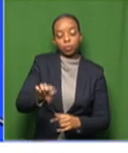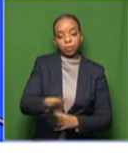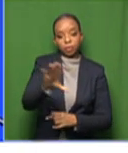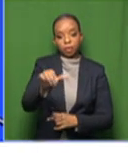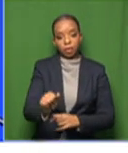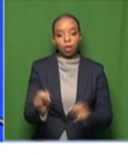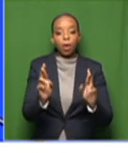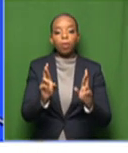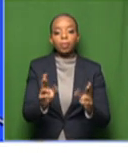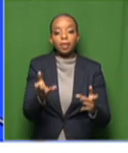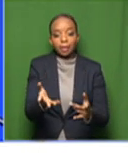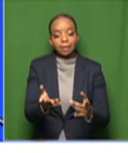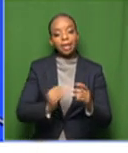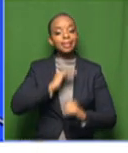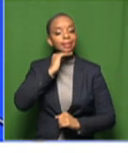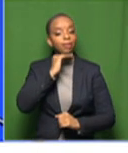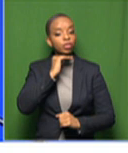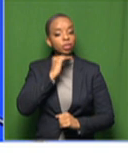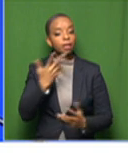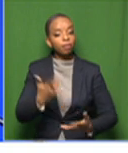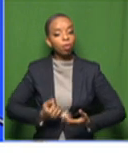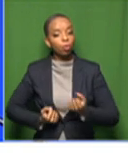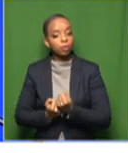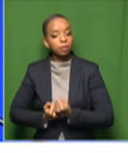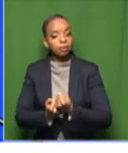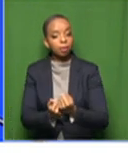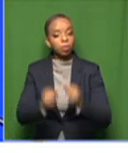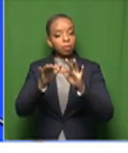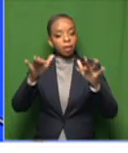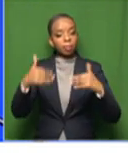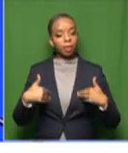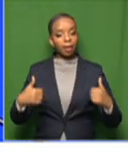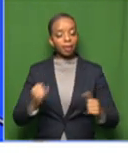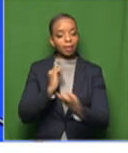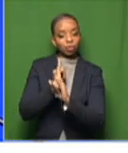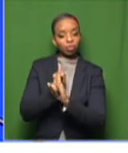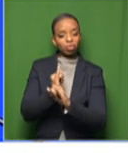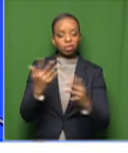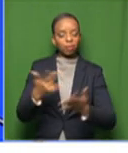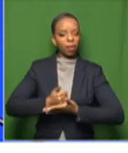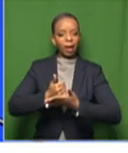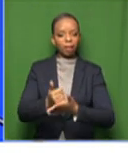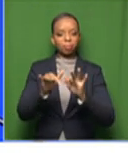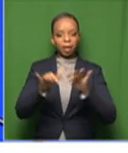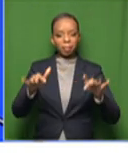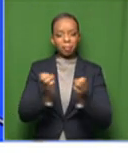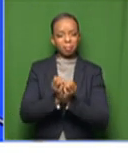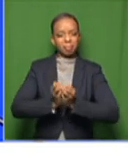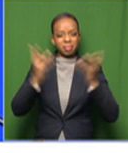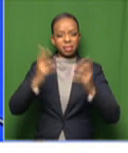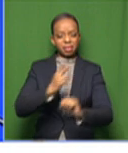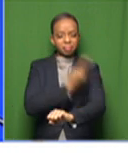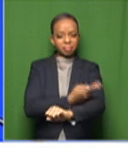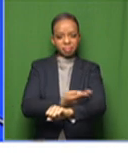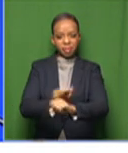sufficient in providing support to our public health institutions to deal with the expected patient overflow at the